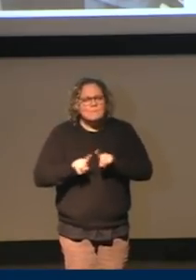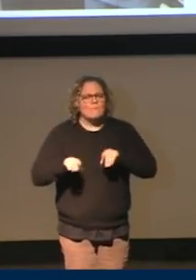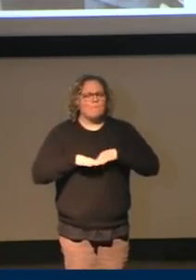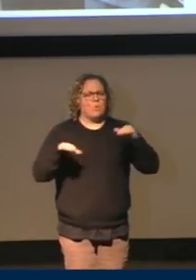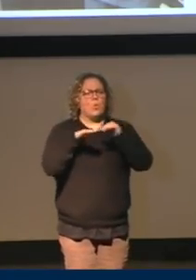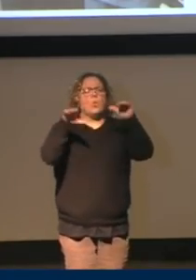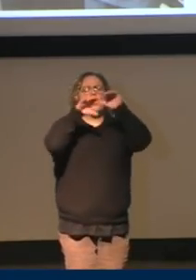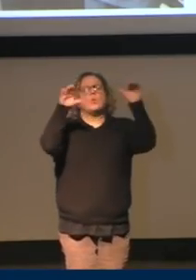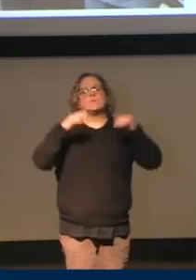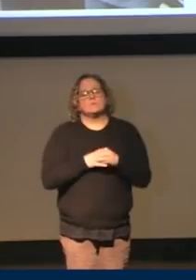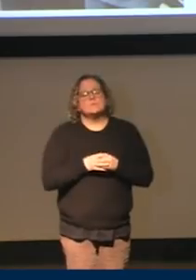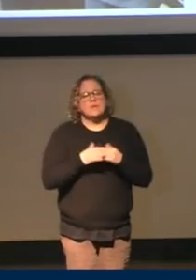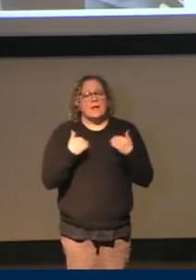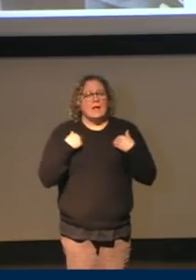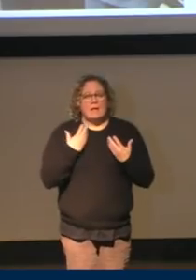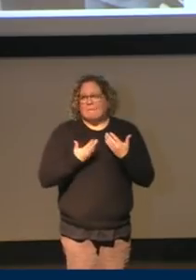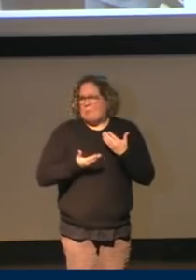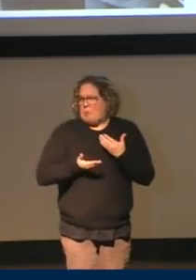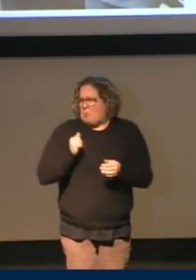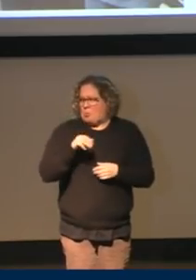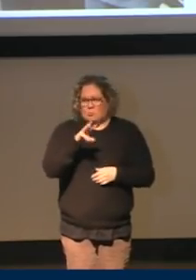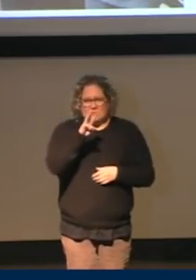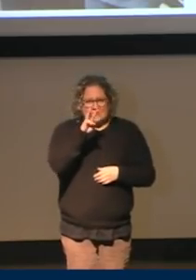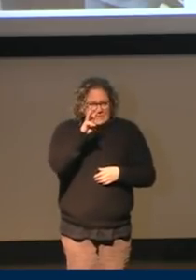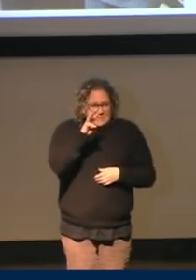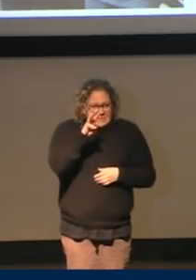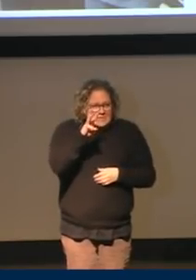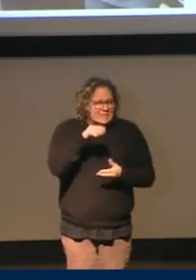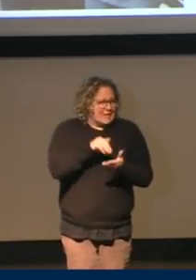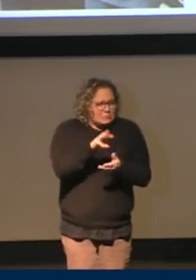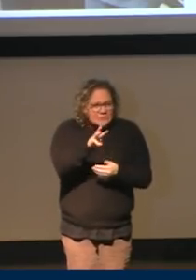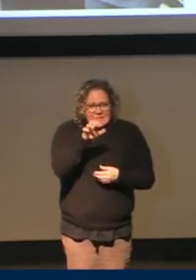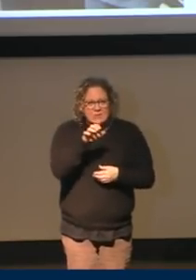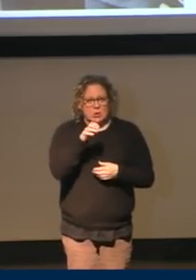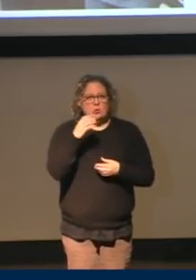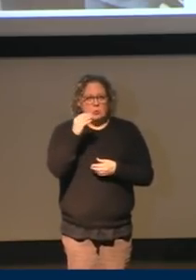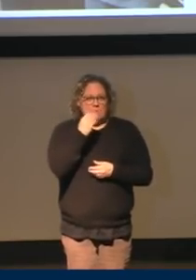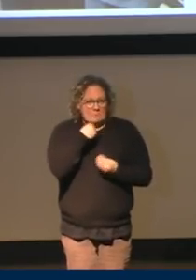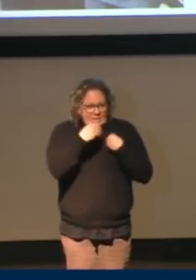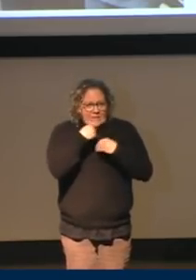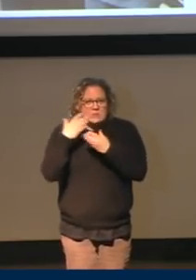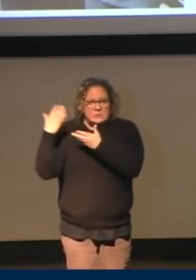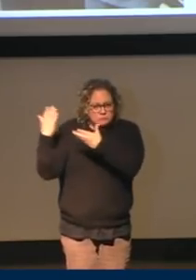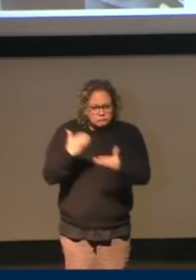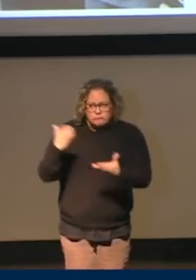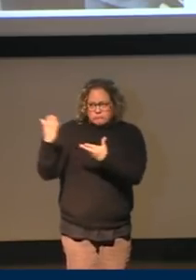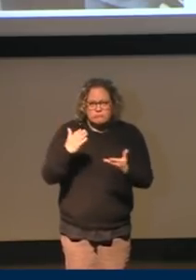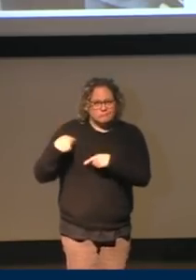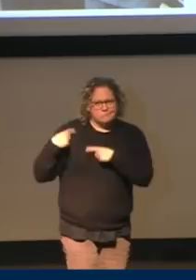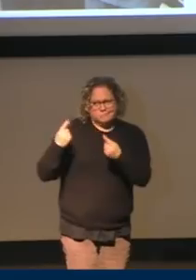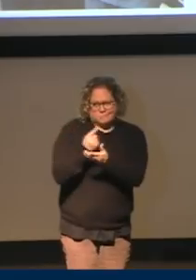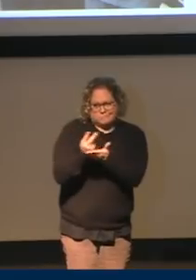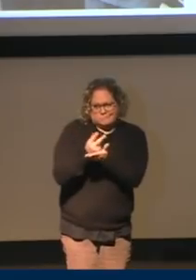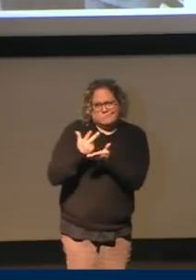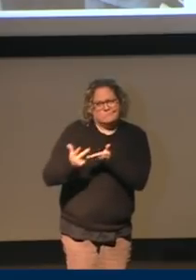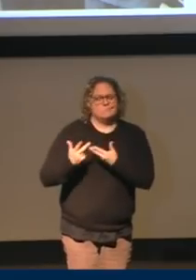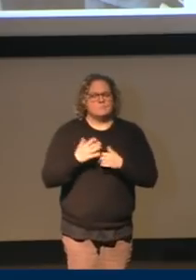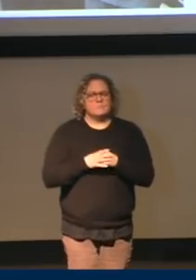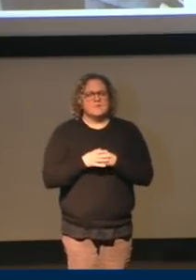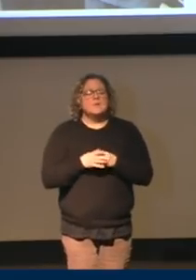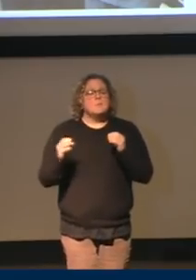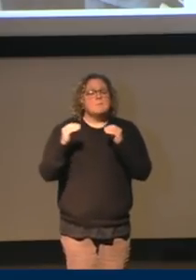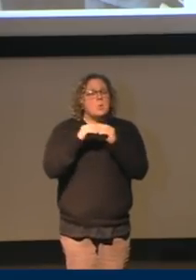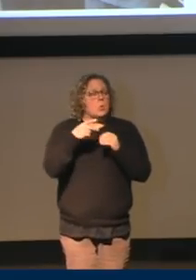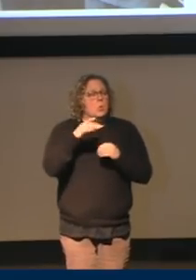over almost close to 6,600 meals delivered over the last couple weeks. Additional care packages